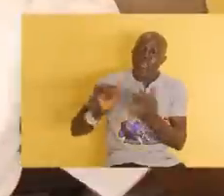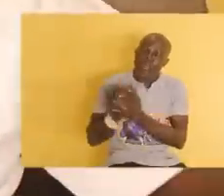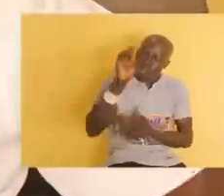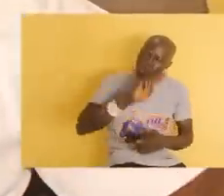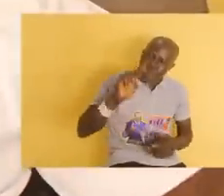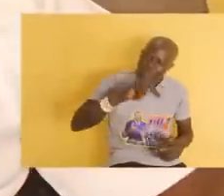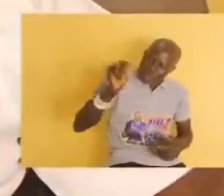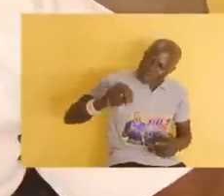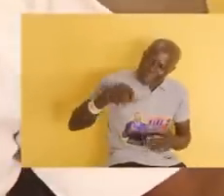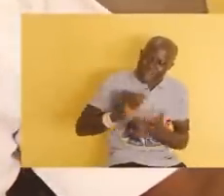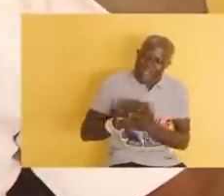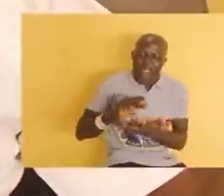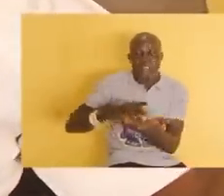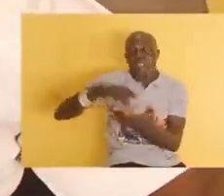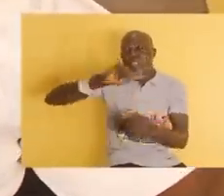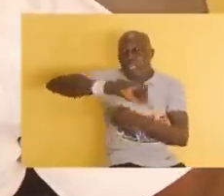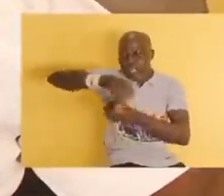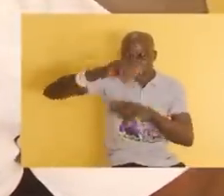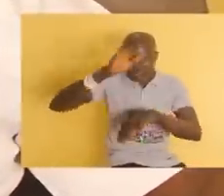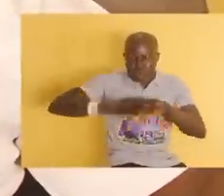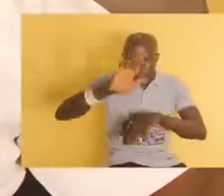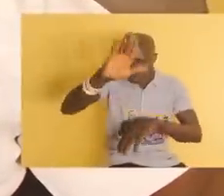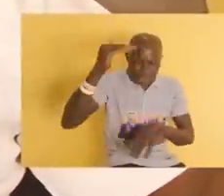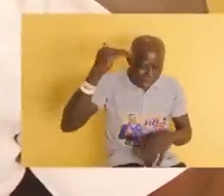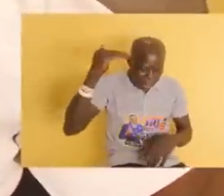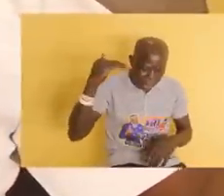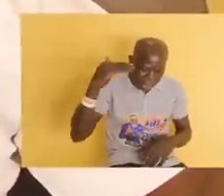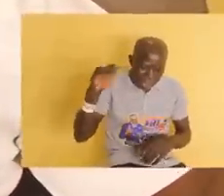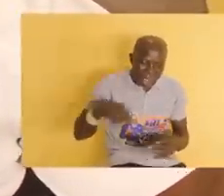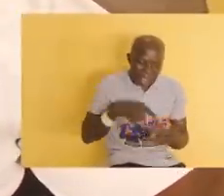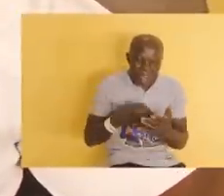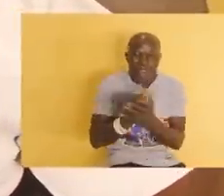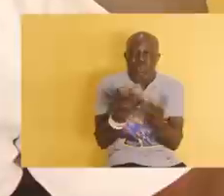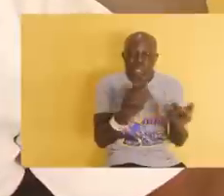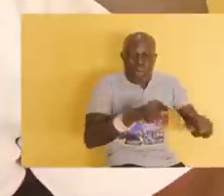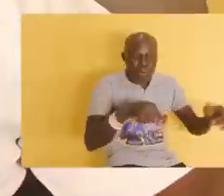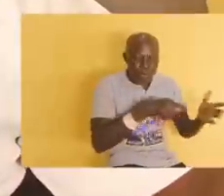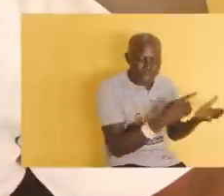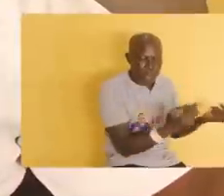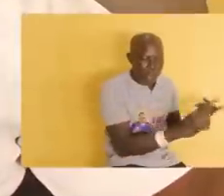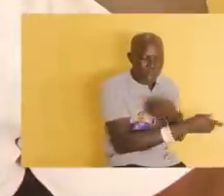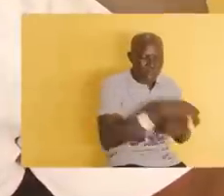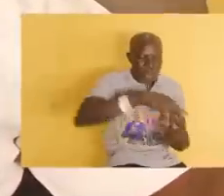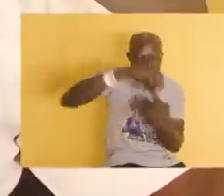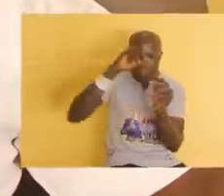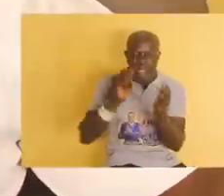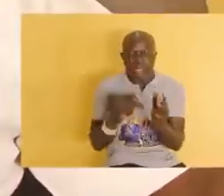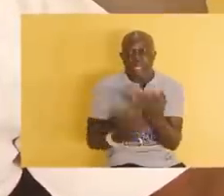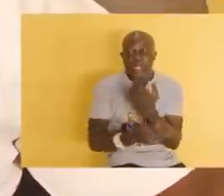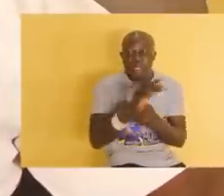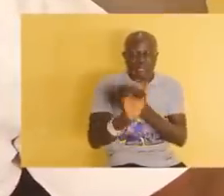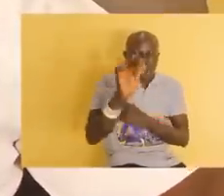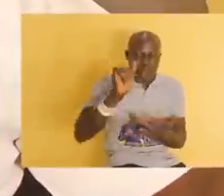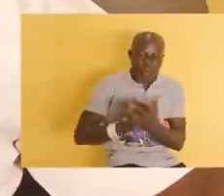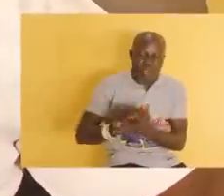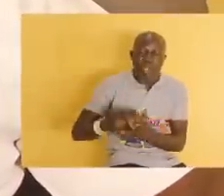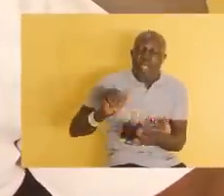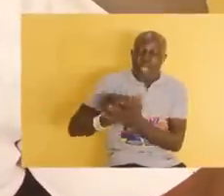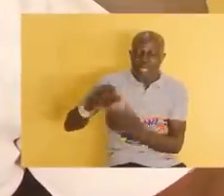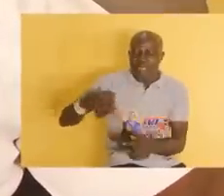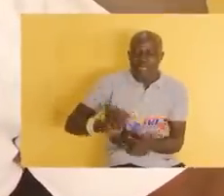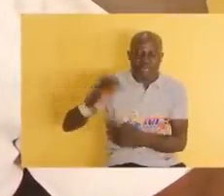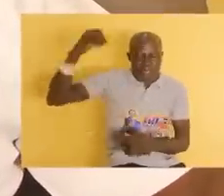but you need this song. I brought up doubt. Because I'm not your head with this one. You should take prayer by grace of God. Headquarters. And